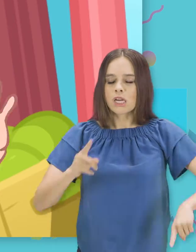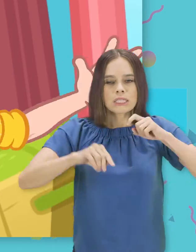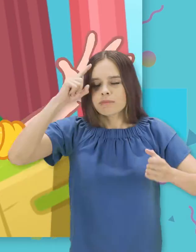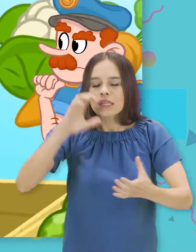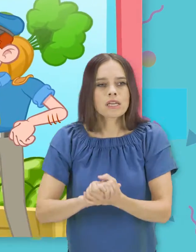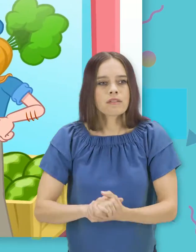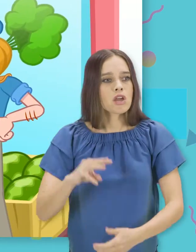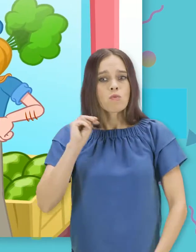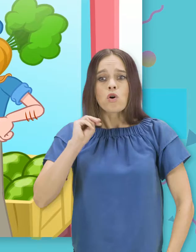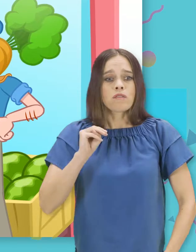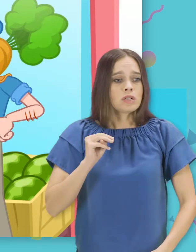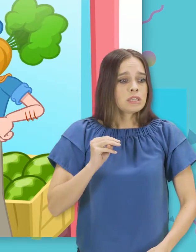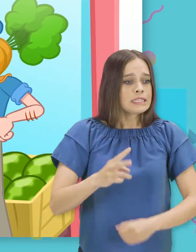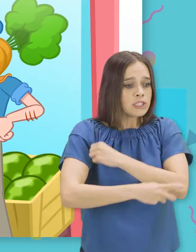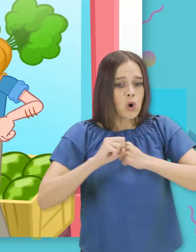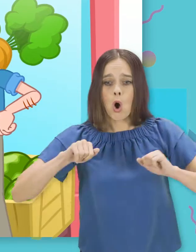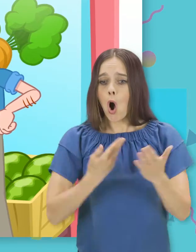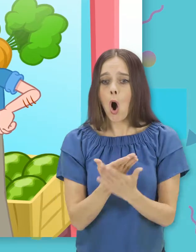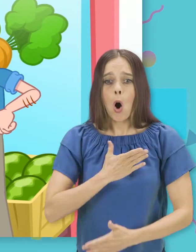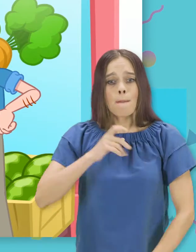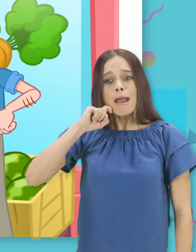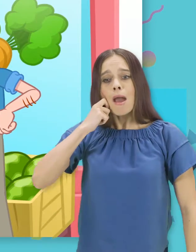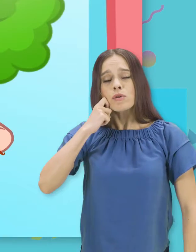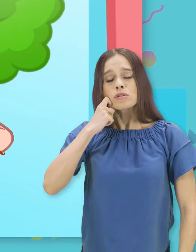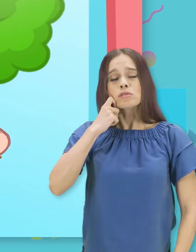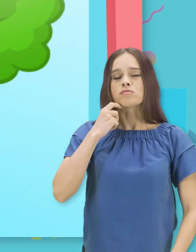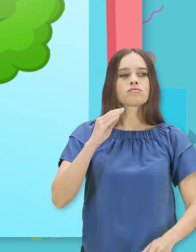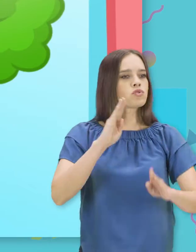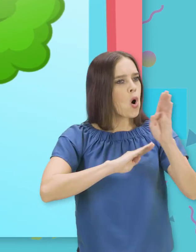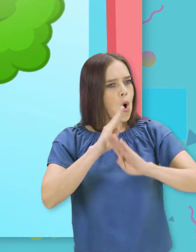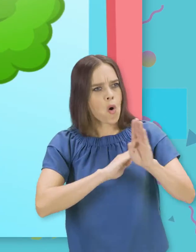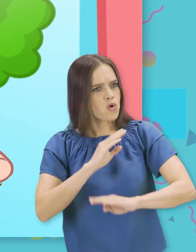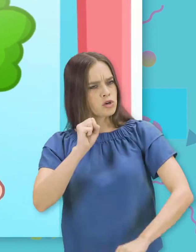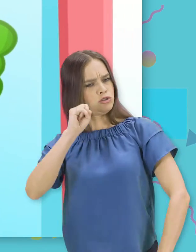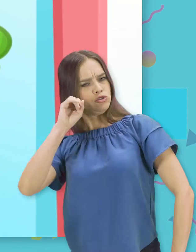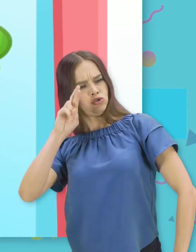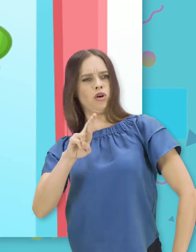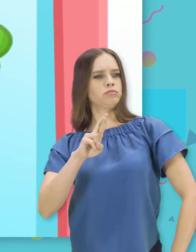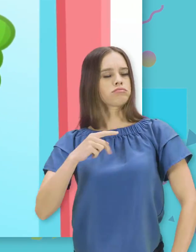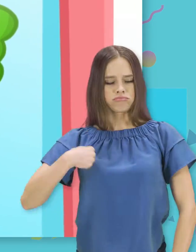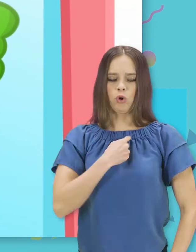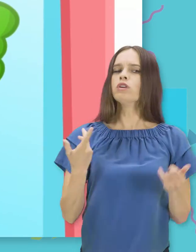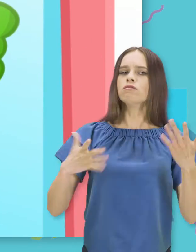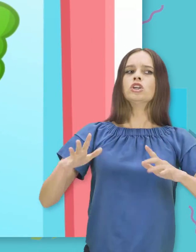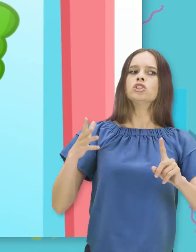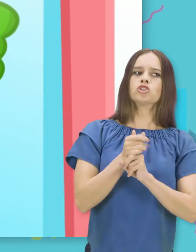I can't believe it! Morphle took all my apples! Don't worry, sir. We've already caught Morphle.